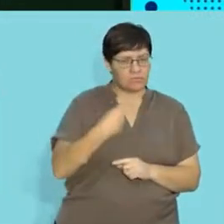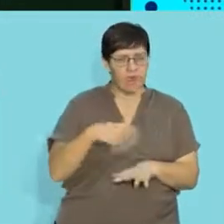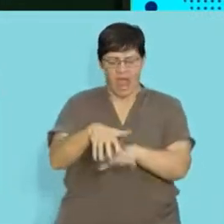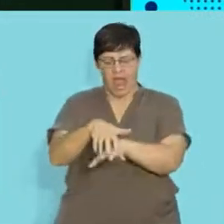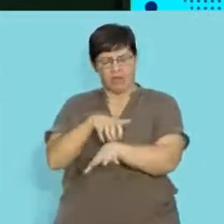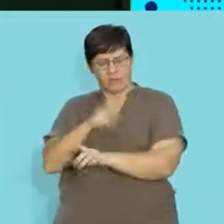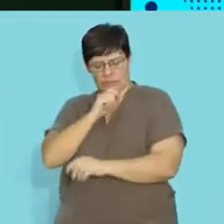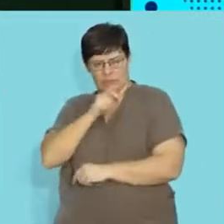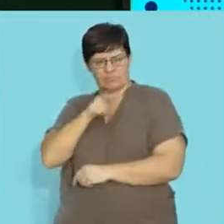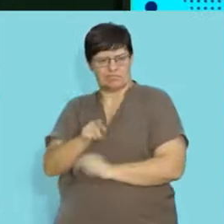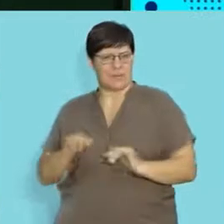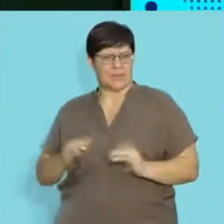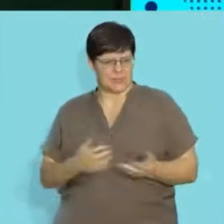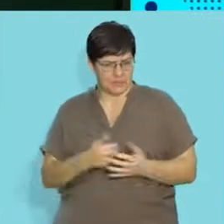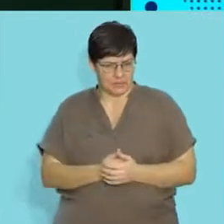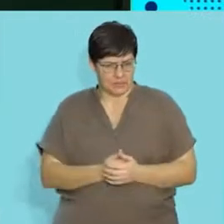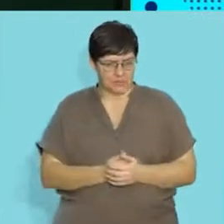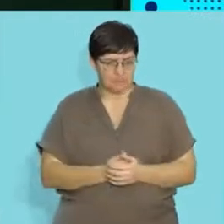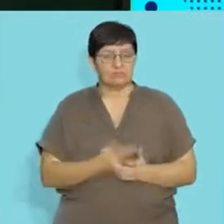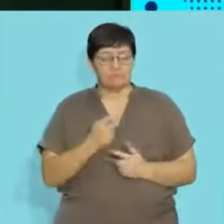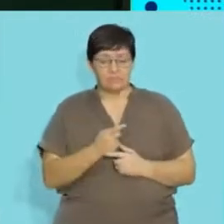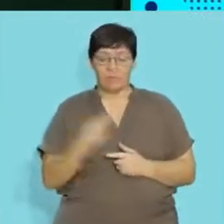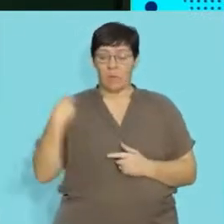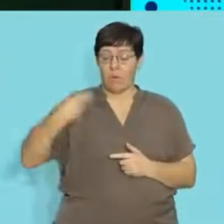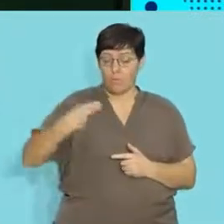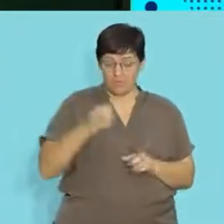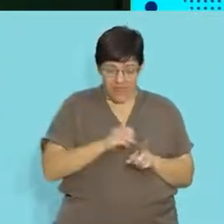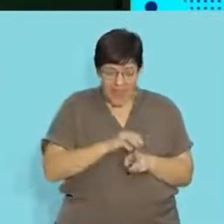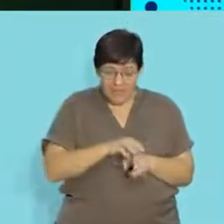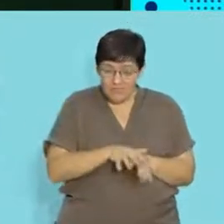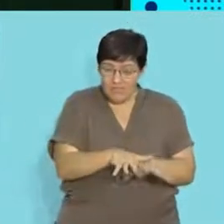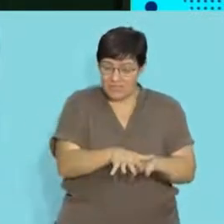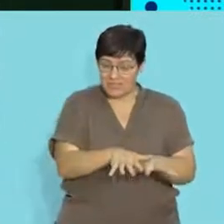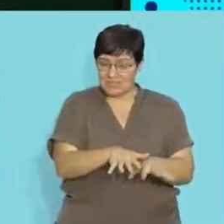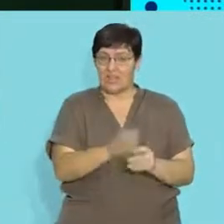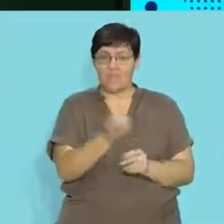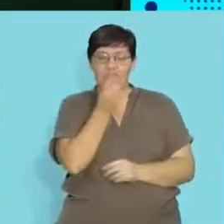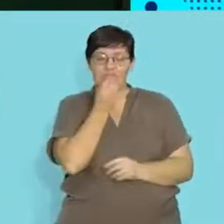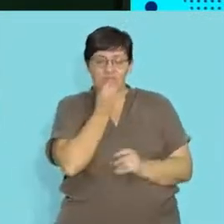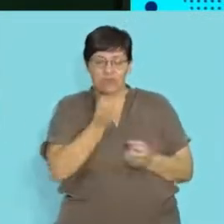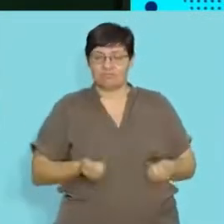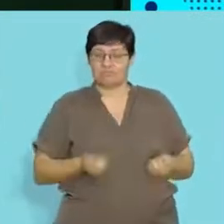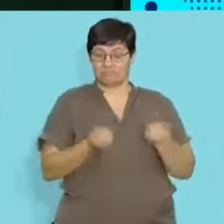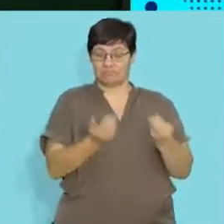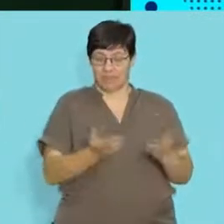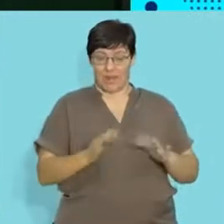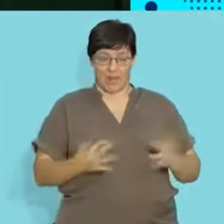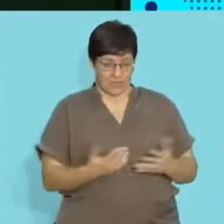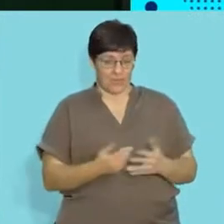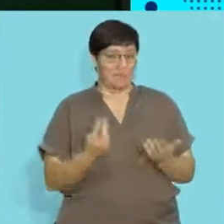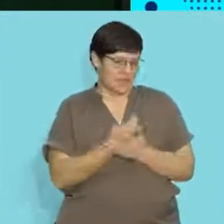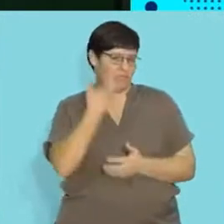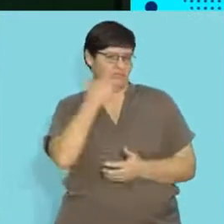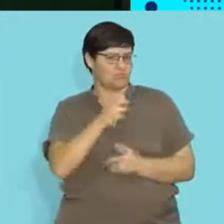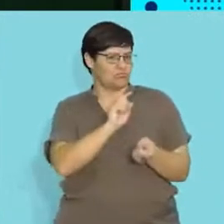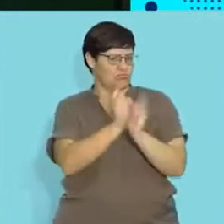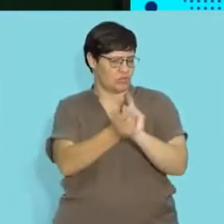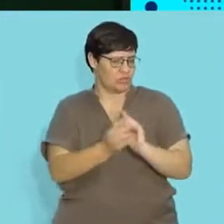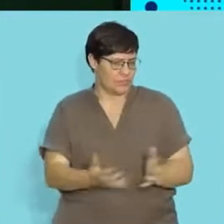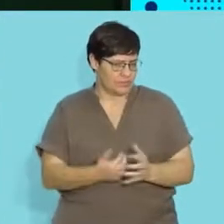uses in agriculture. It's fascinating to understand how hormones have influenced the way food has been produced as well as our